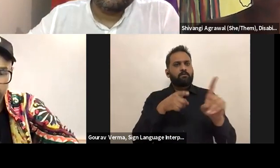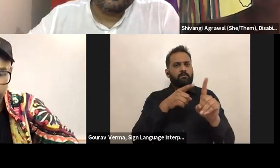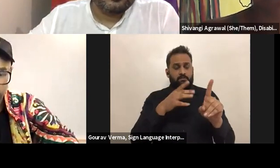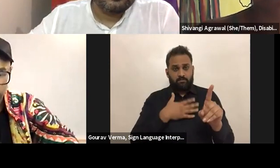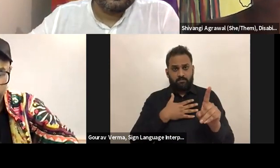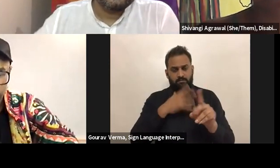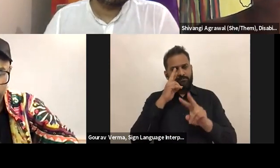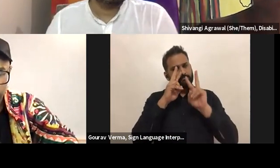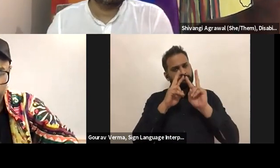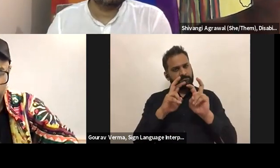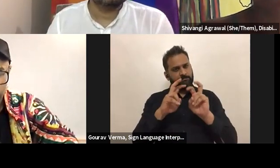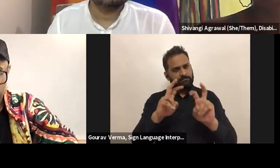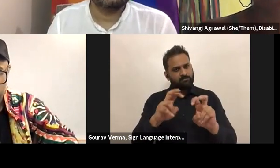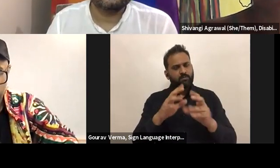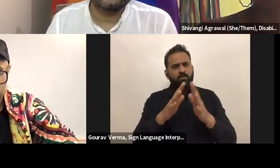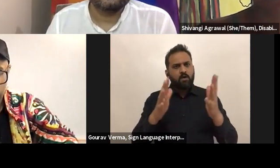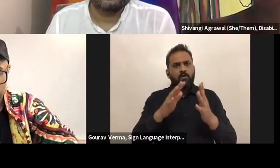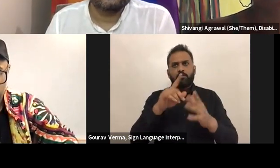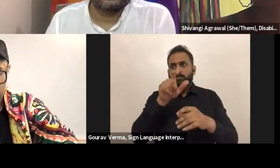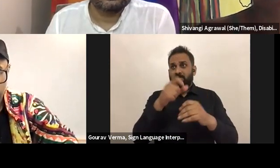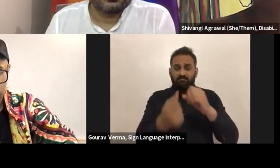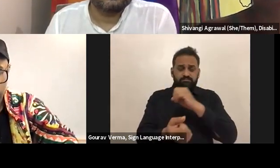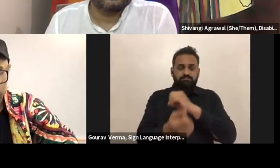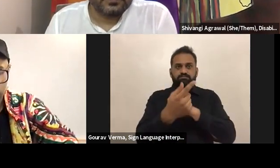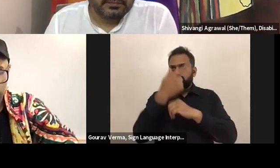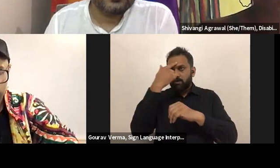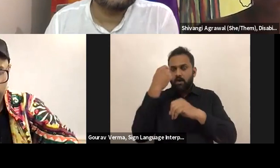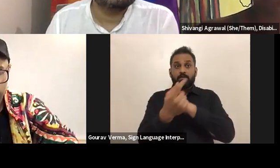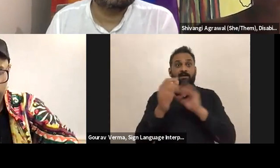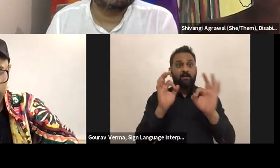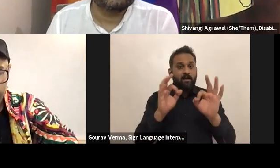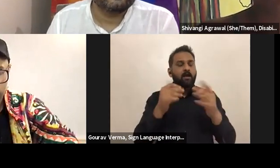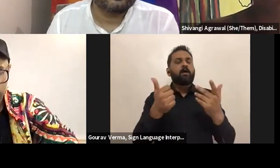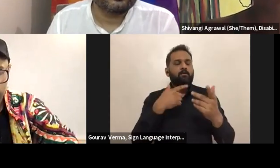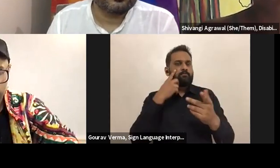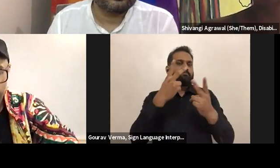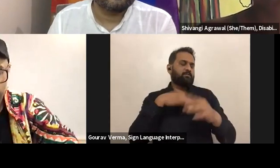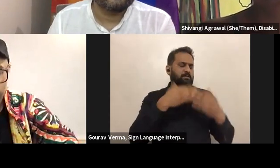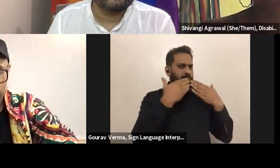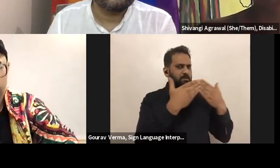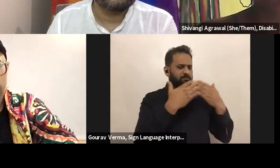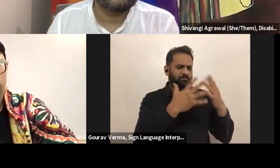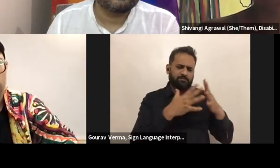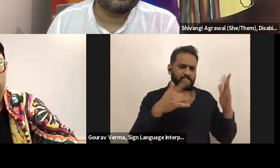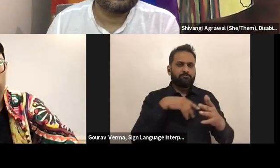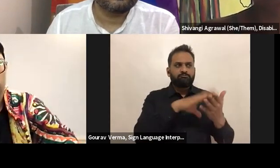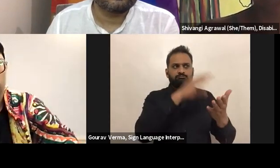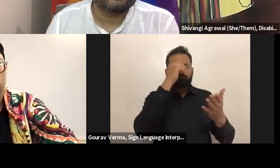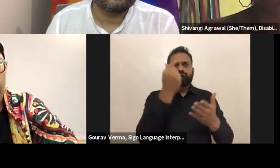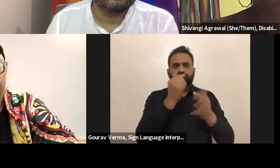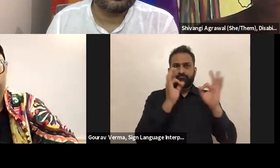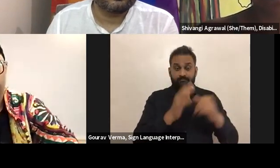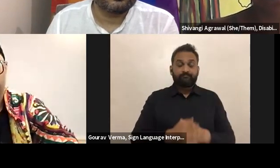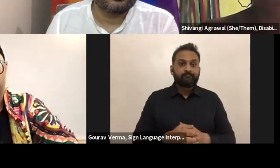explore opportunities for diversity here at the consulate as well. So thank you for that, Kanishka. It's very useful. Let's go back over